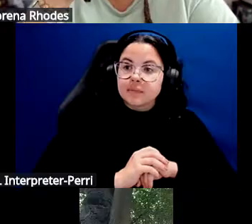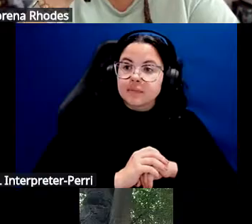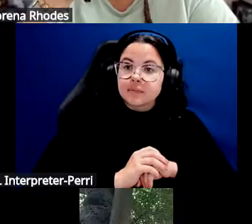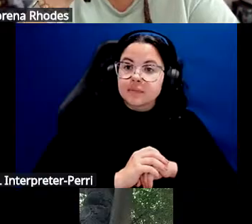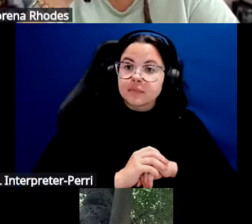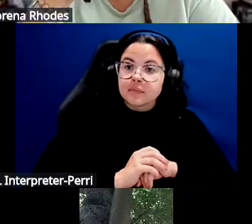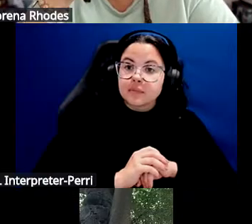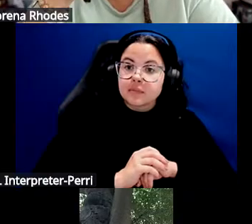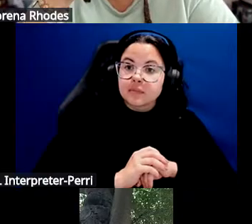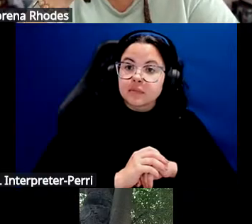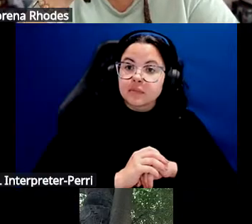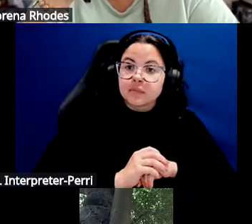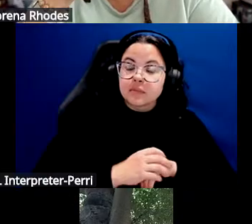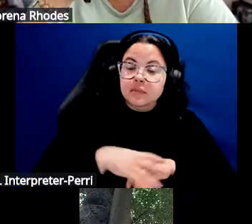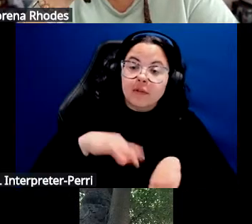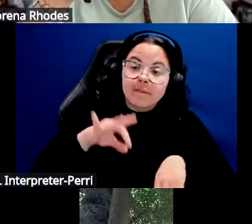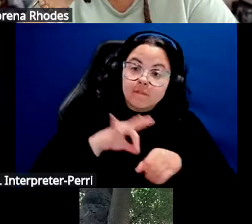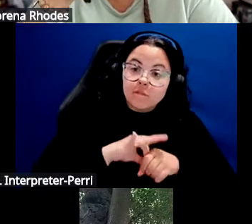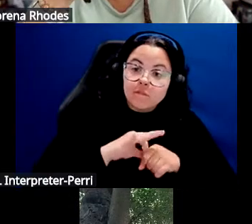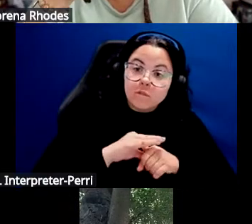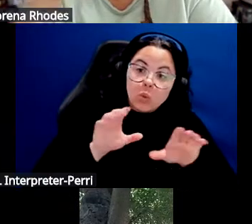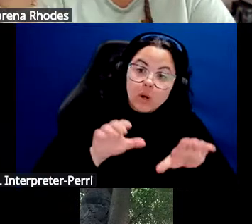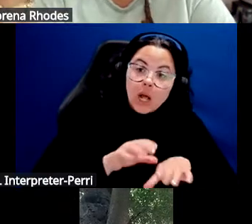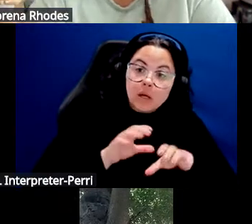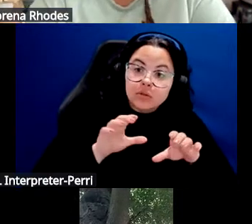As a voting action.